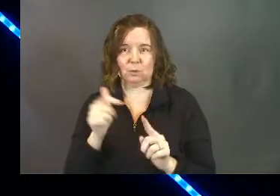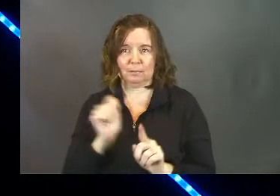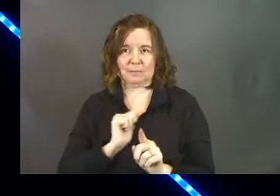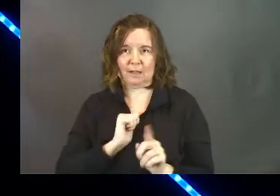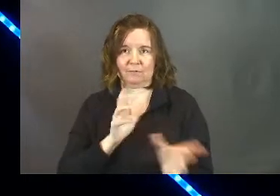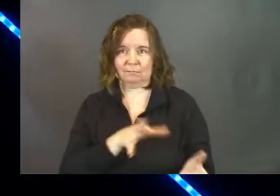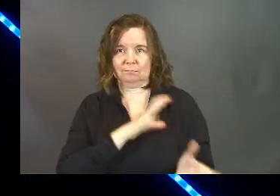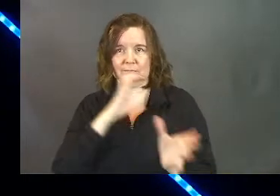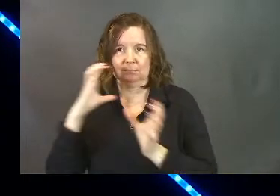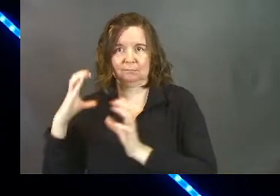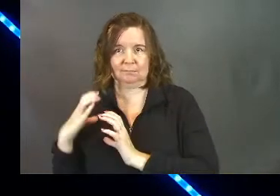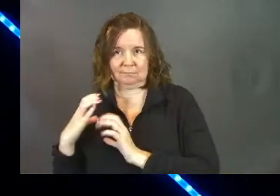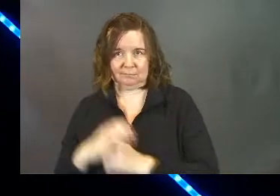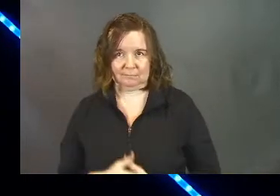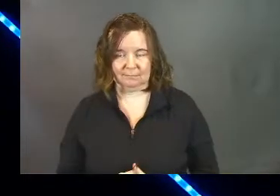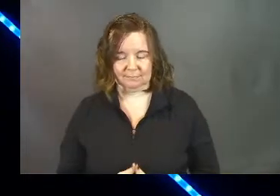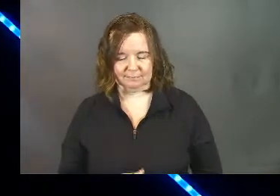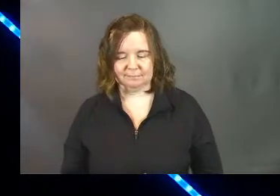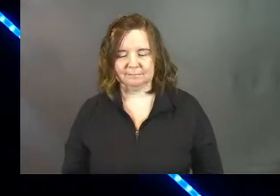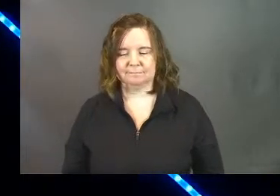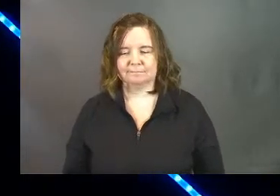himself.